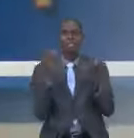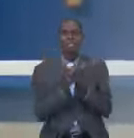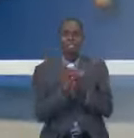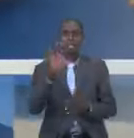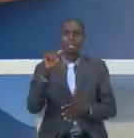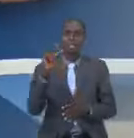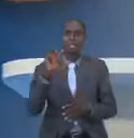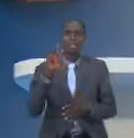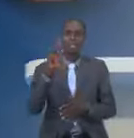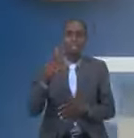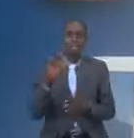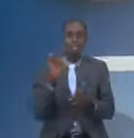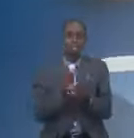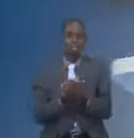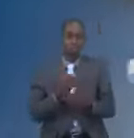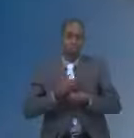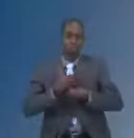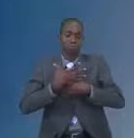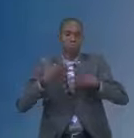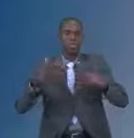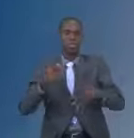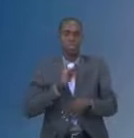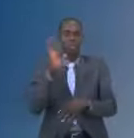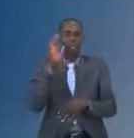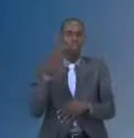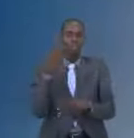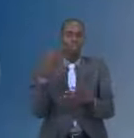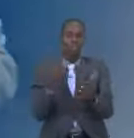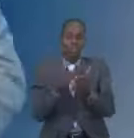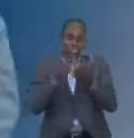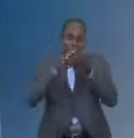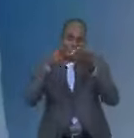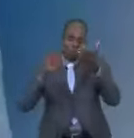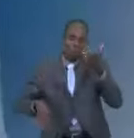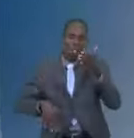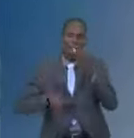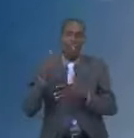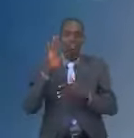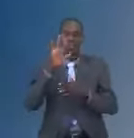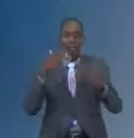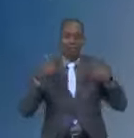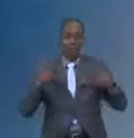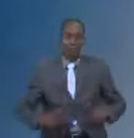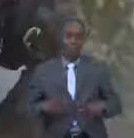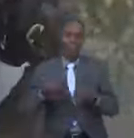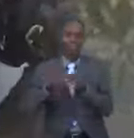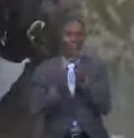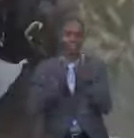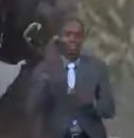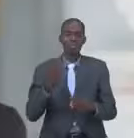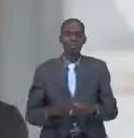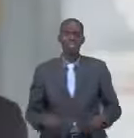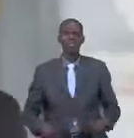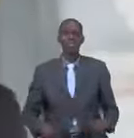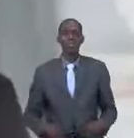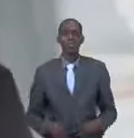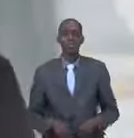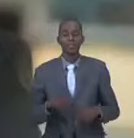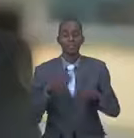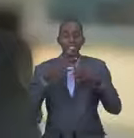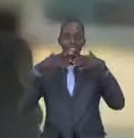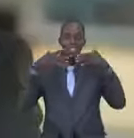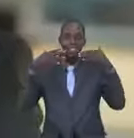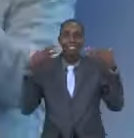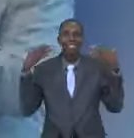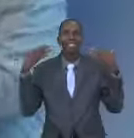cancer and that swelling, I will see it removed out of your body in Jesus' name. A smile